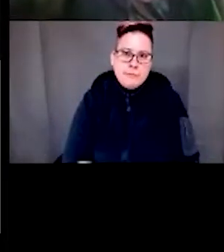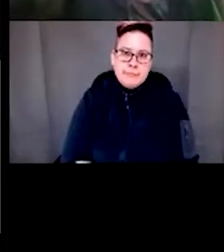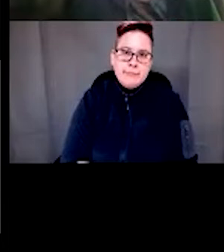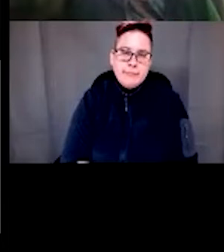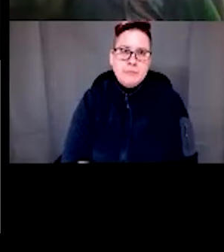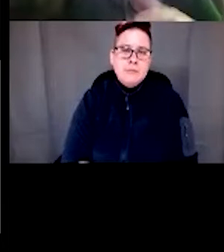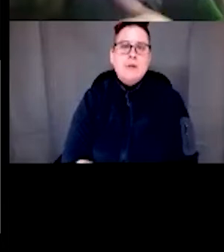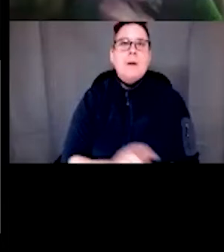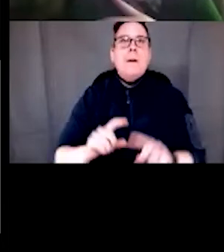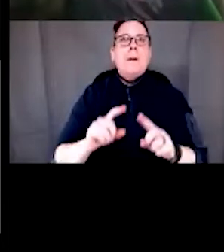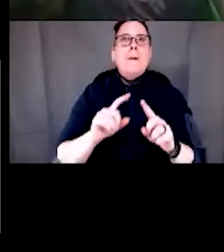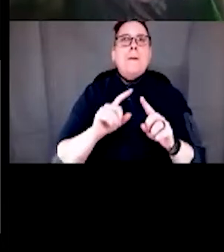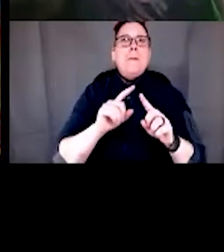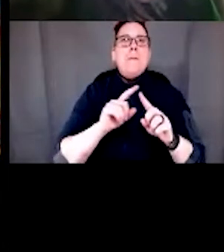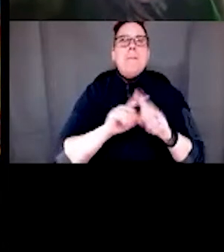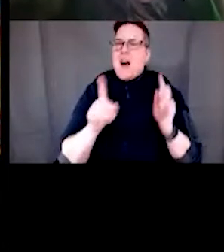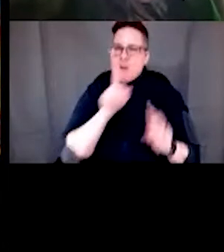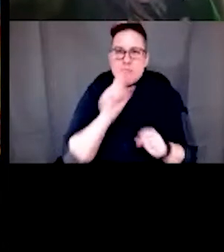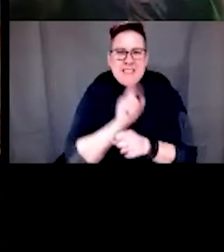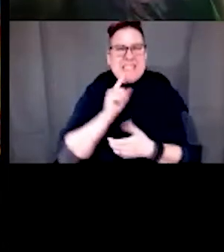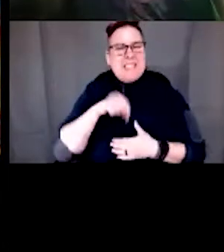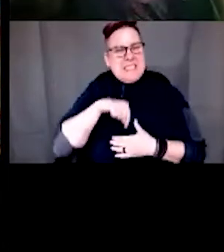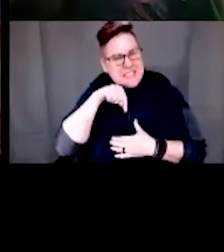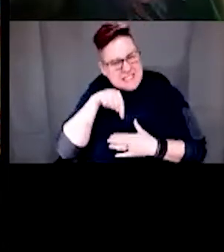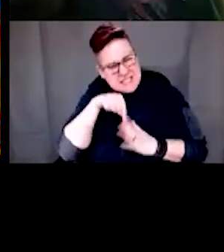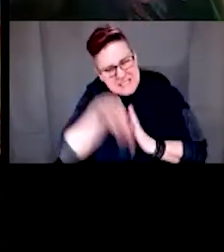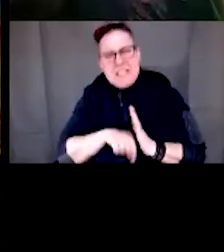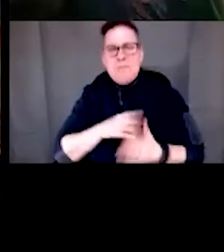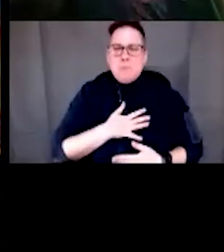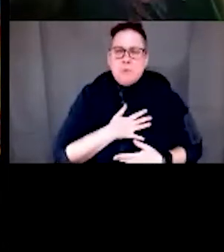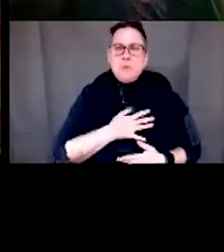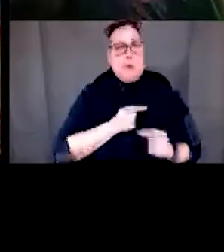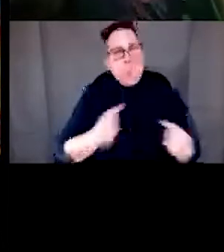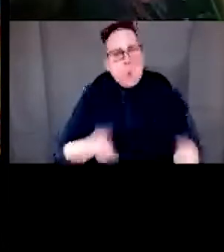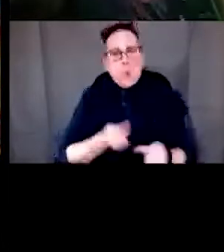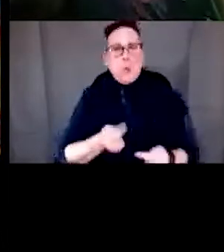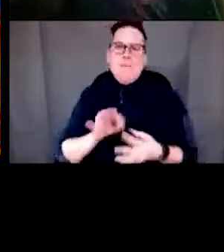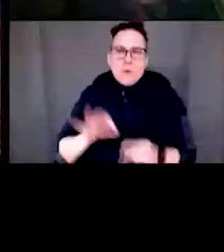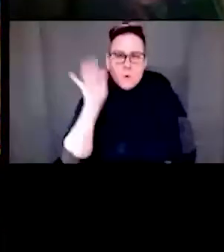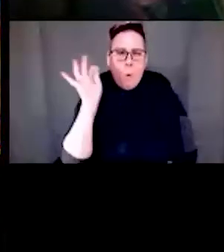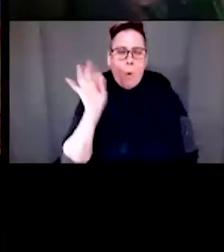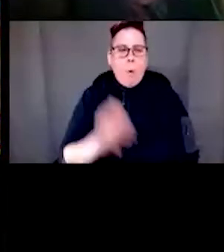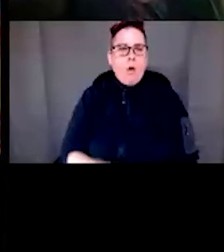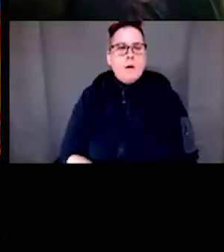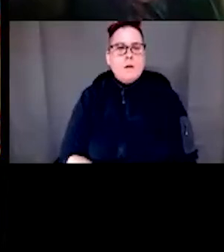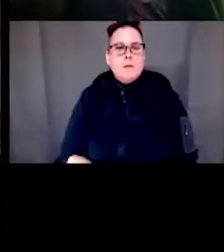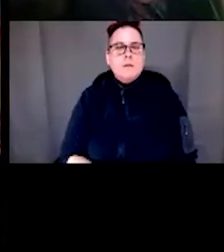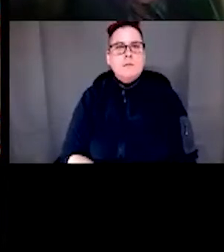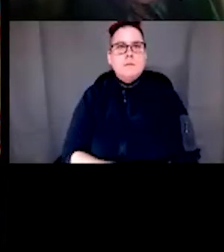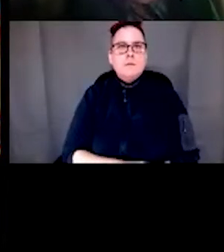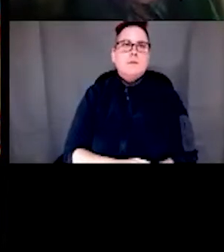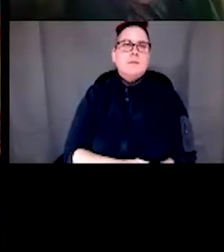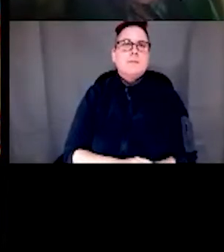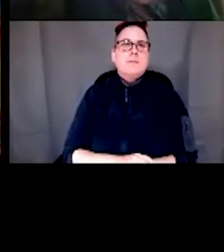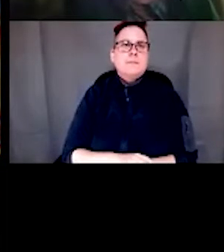it exists as a deep soul wound, not necessarily as language that people can really think about